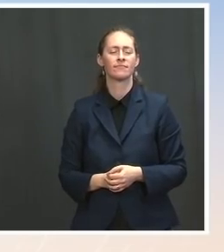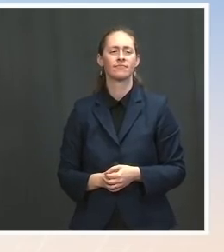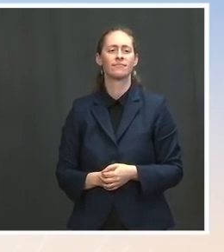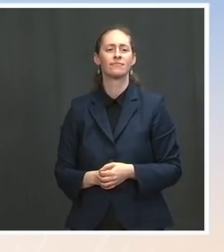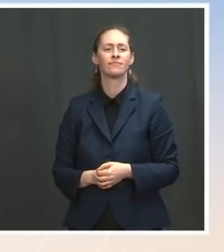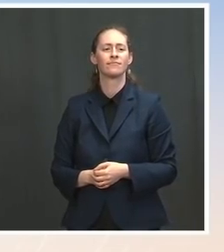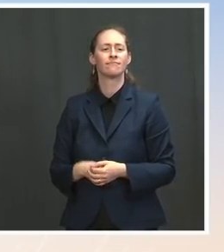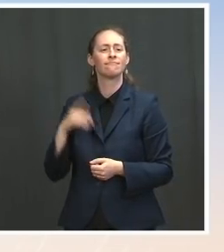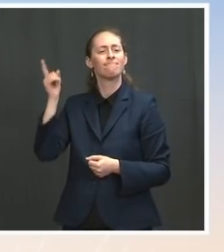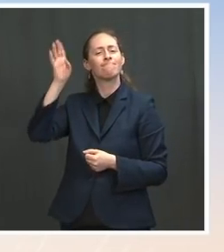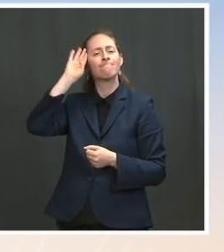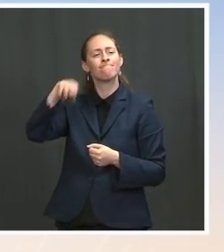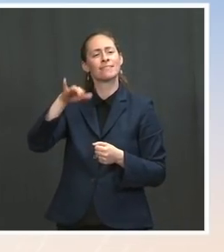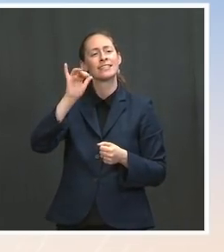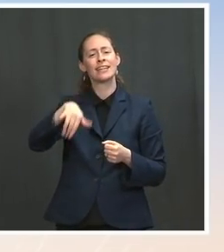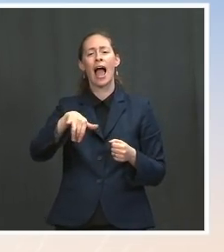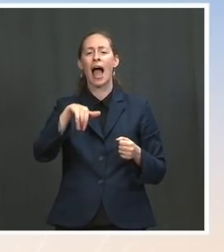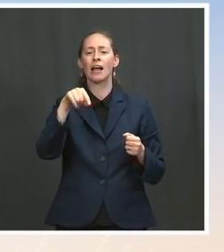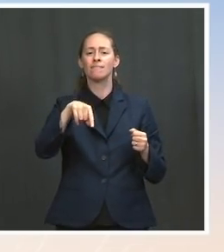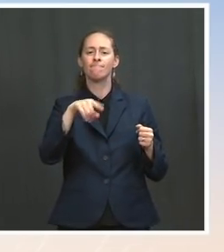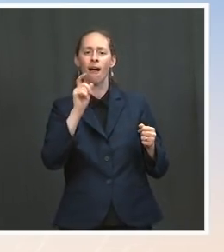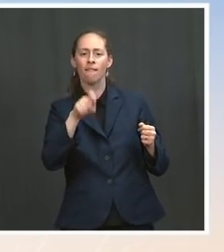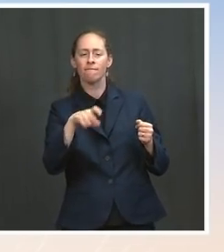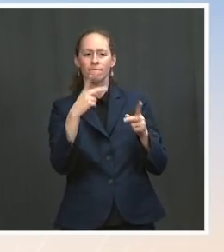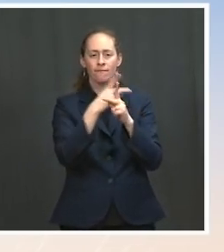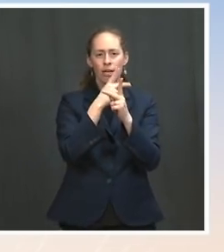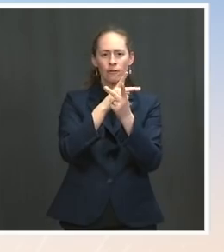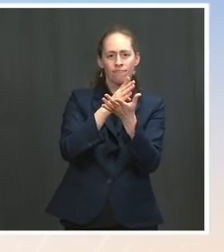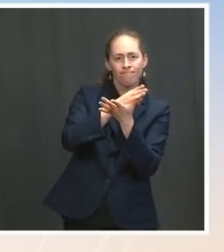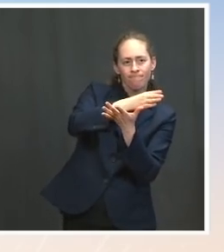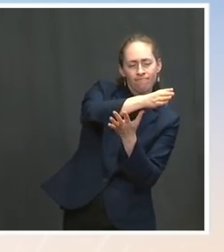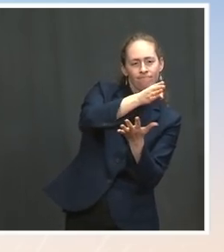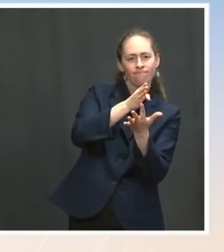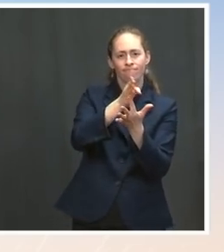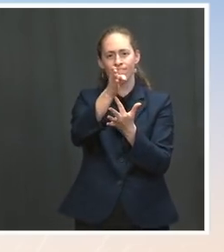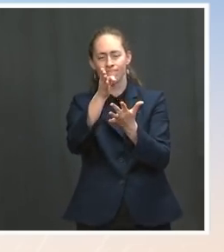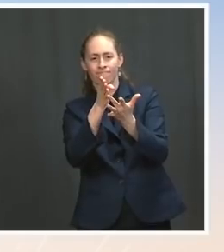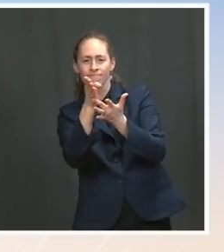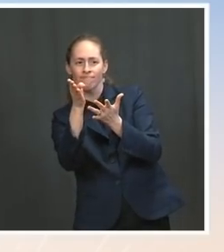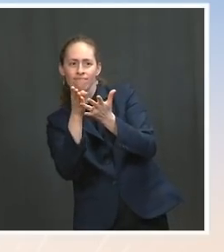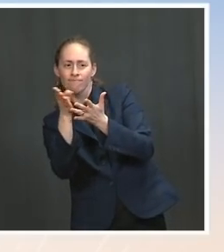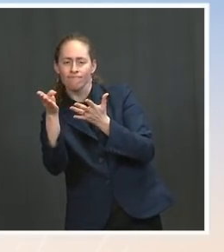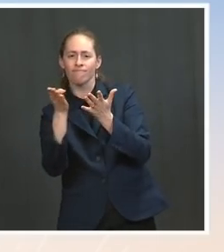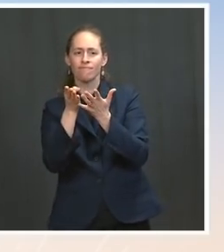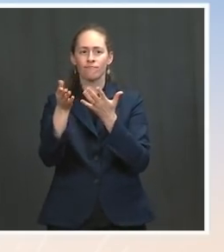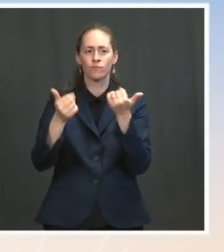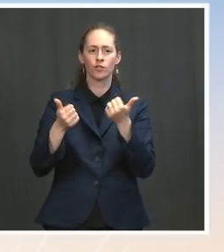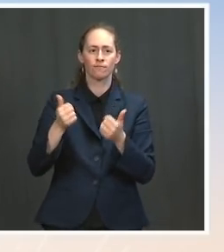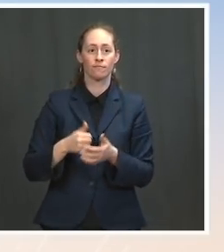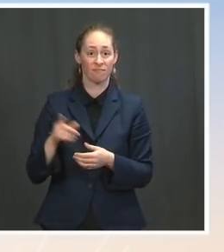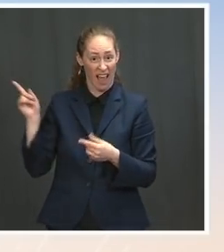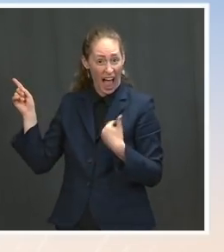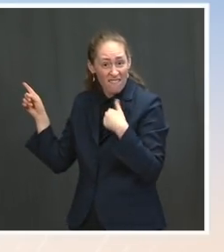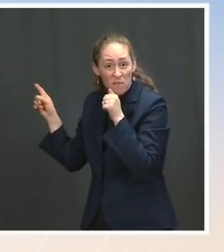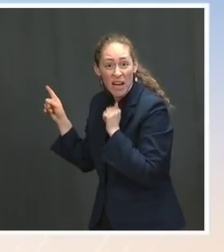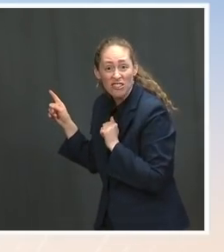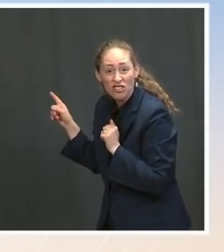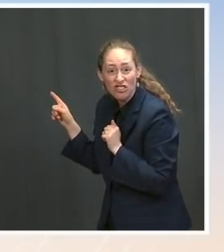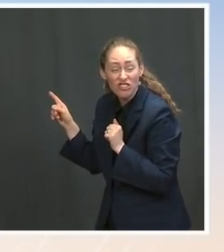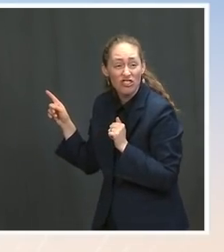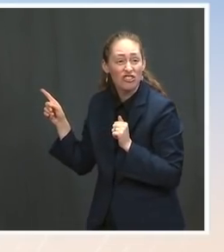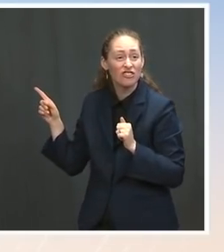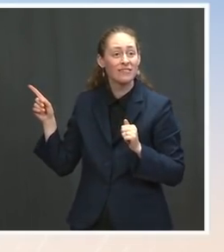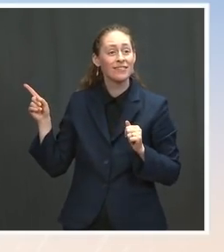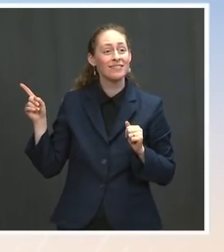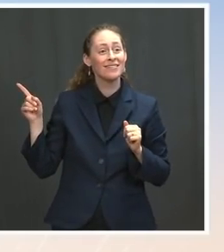path, you have to keep a range of options on the table. And his level of patience? I would say he wouldn't have been in the Senate for 36 years